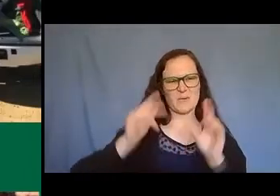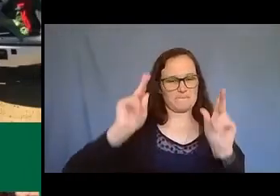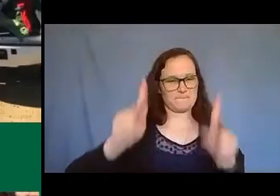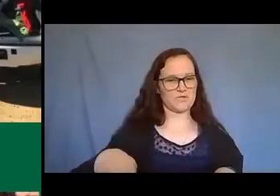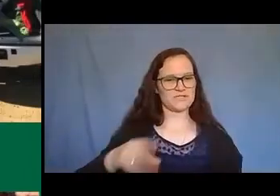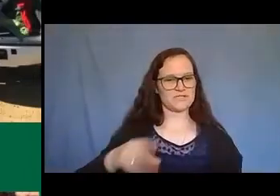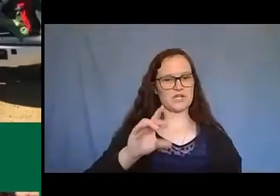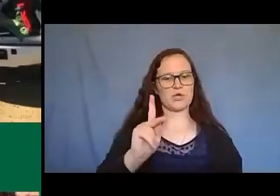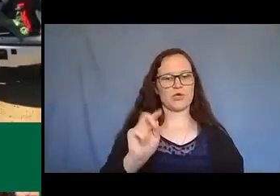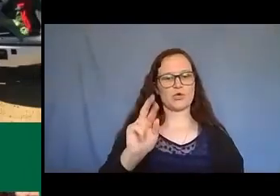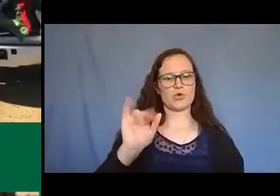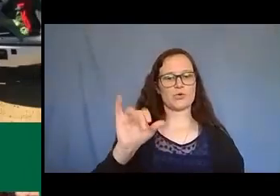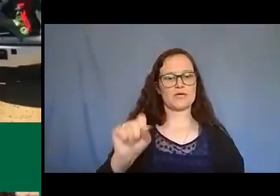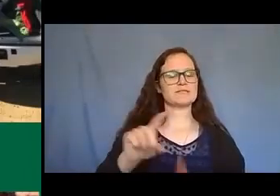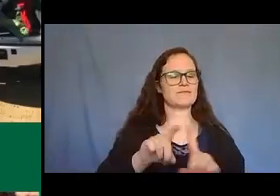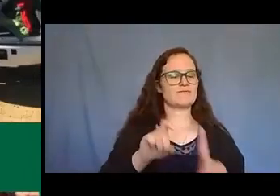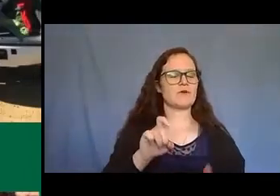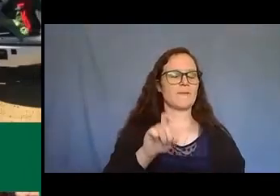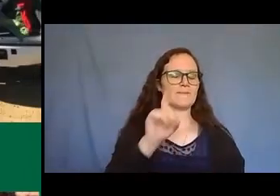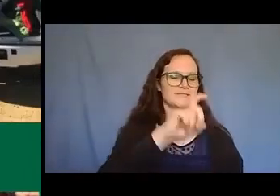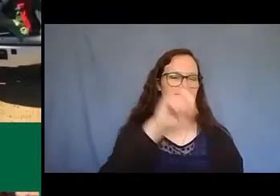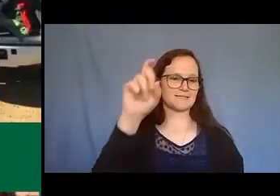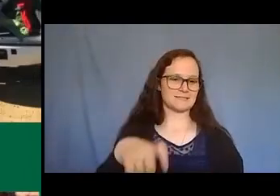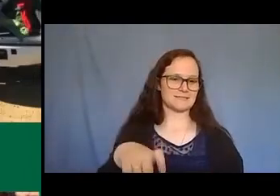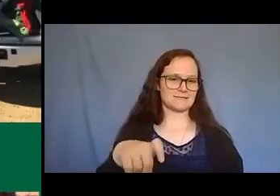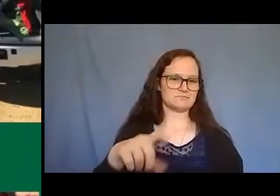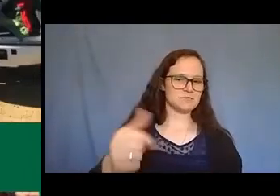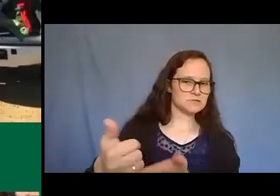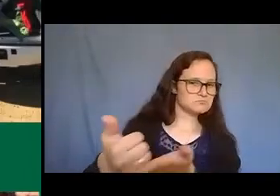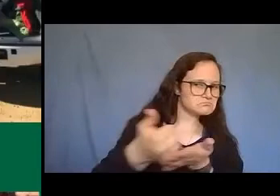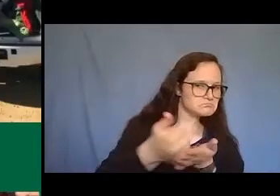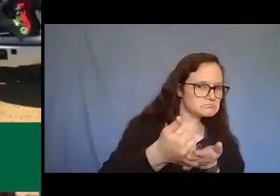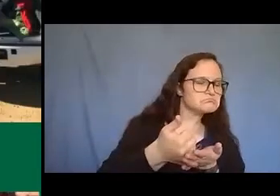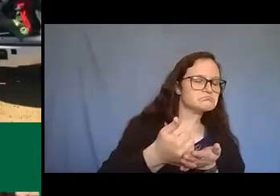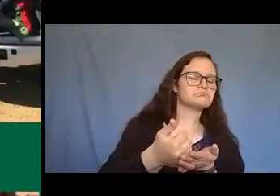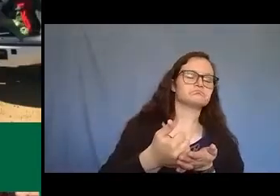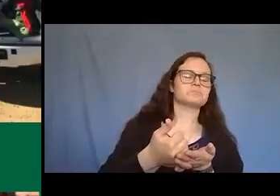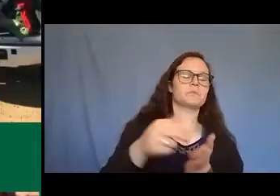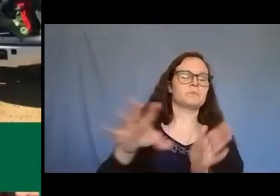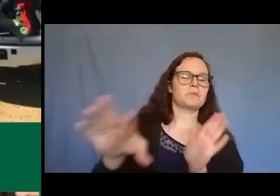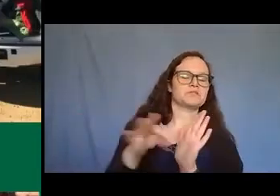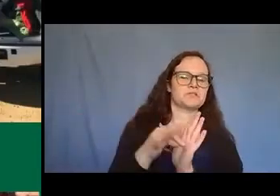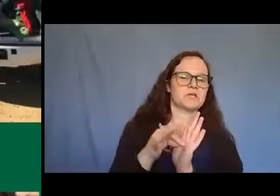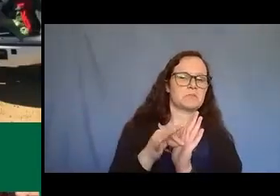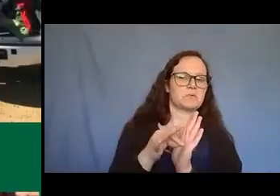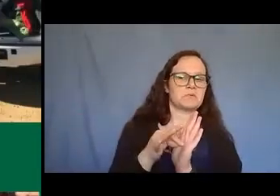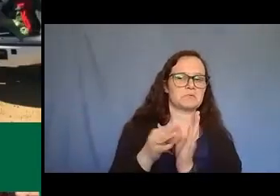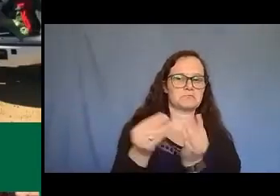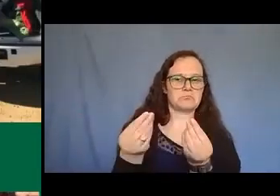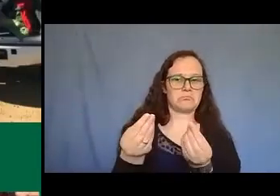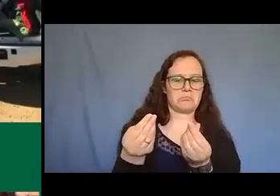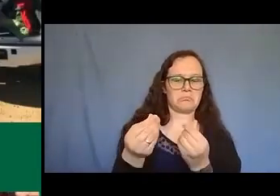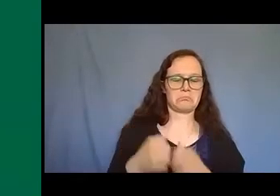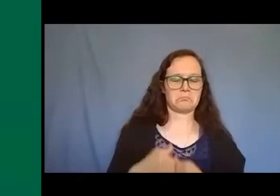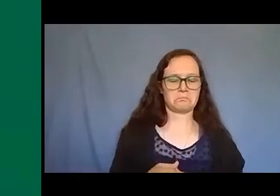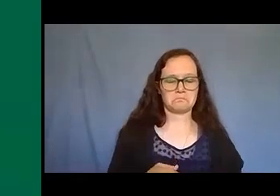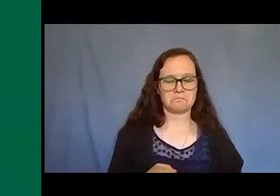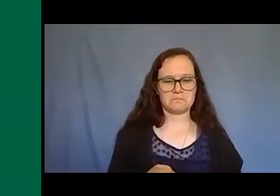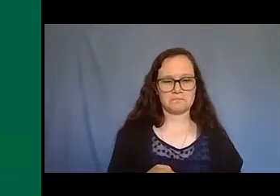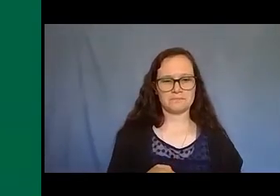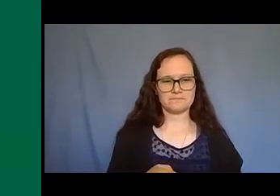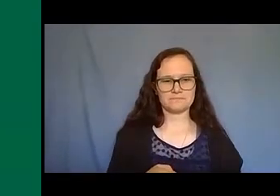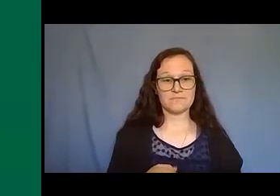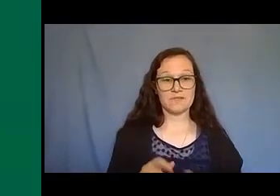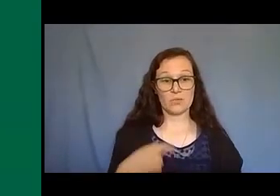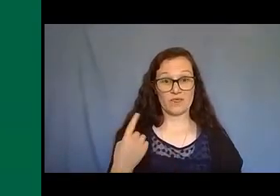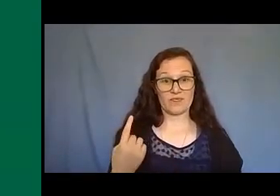Chris Braun from Texas, who came up and he's helping me subsample some of those sediments. So what we did then